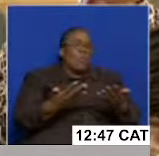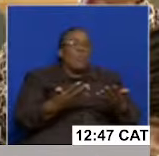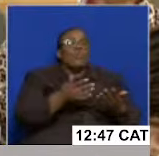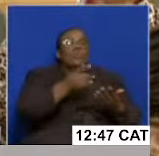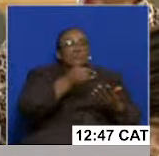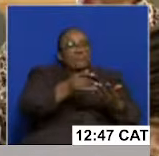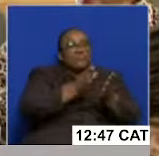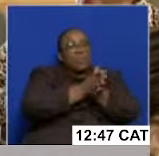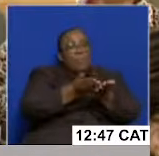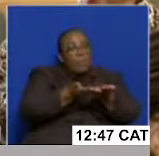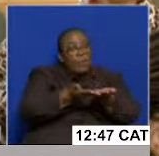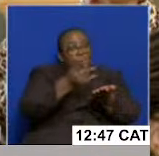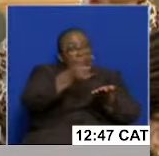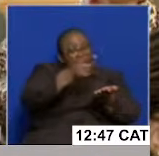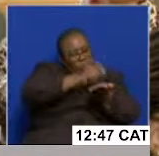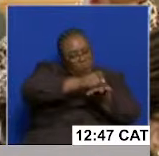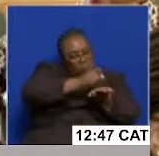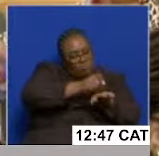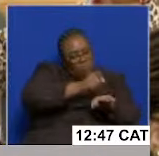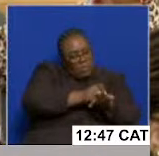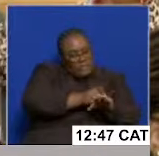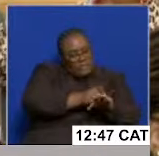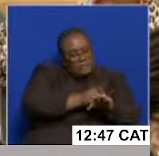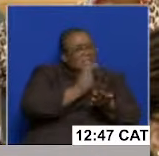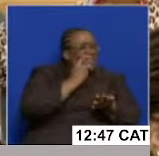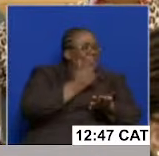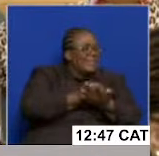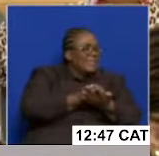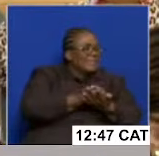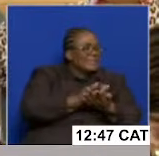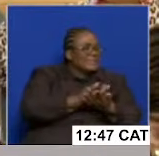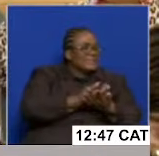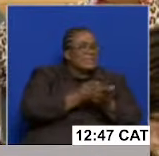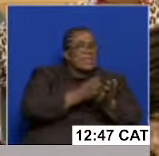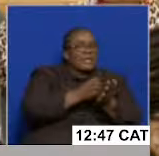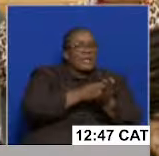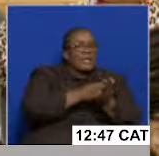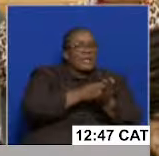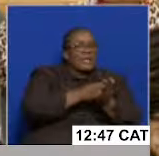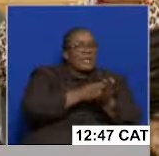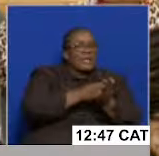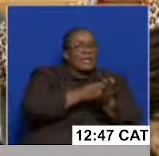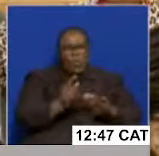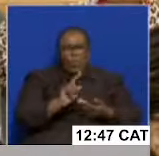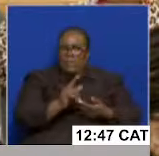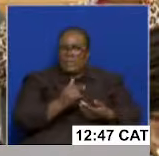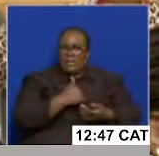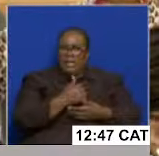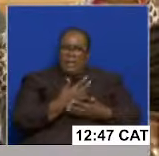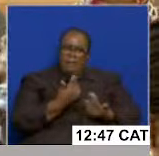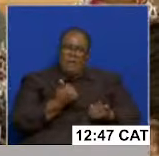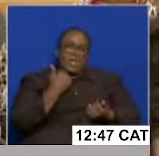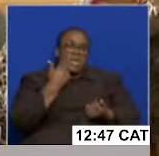something else? But if you can't answer my question, it's fine.